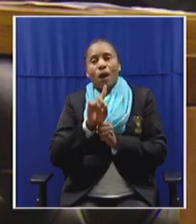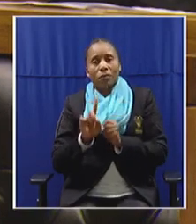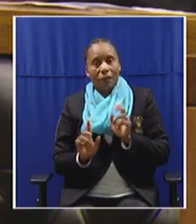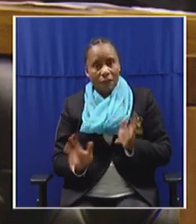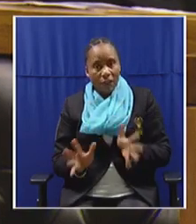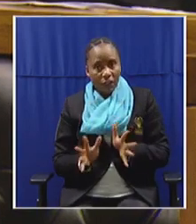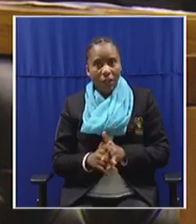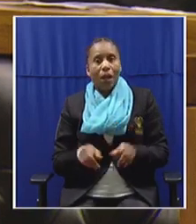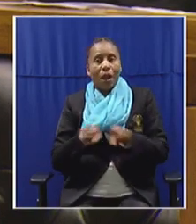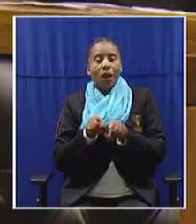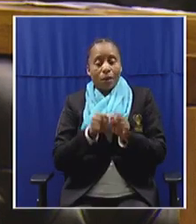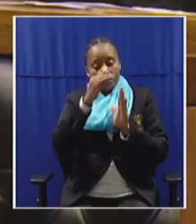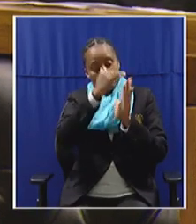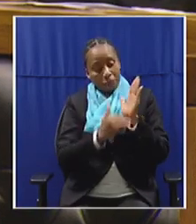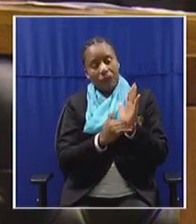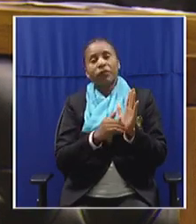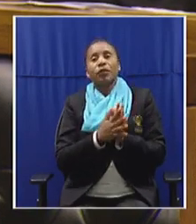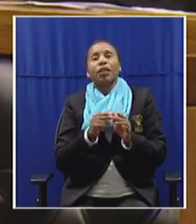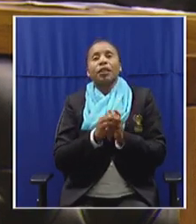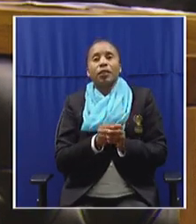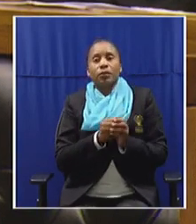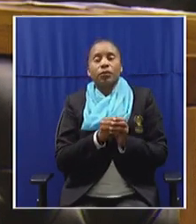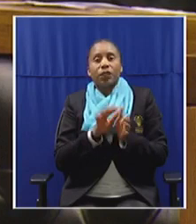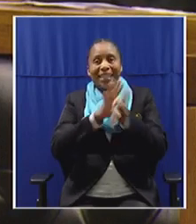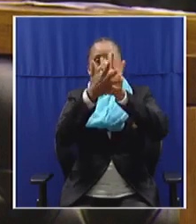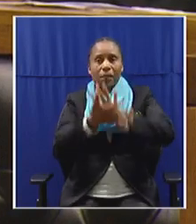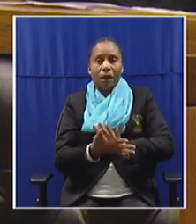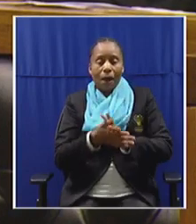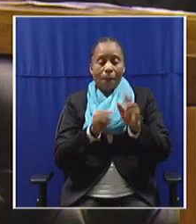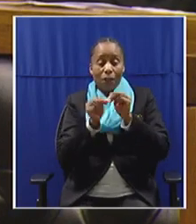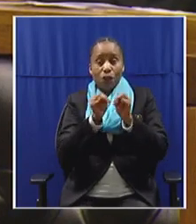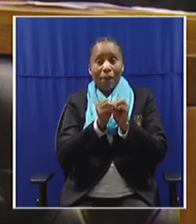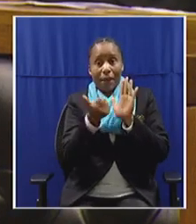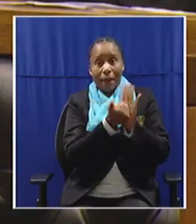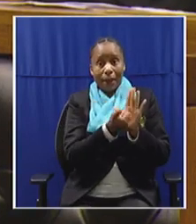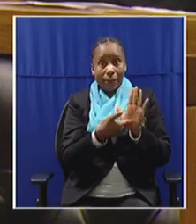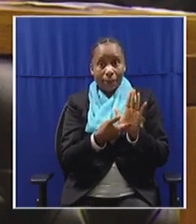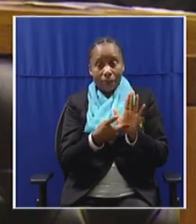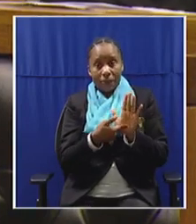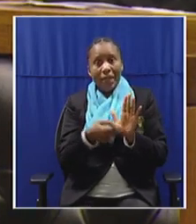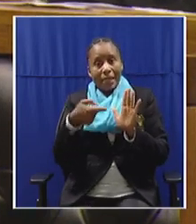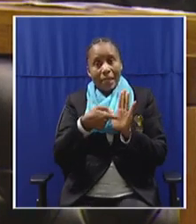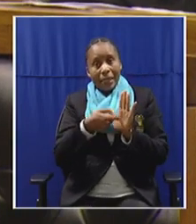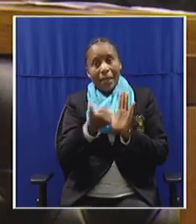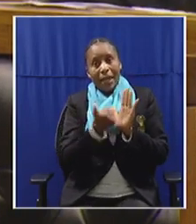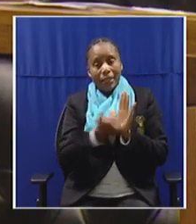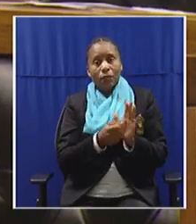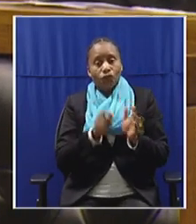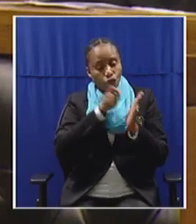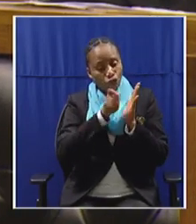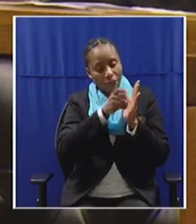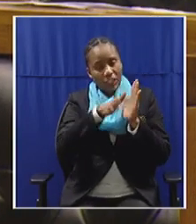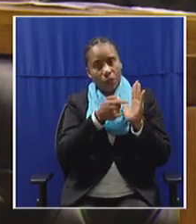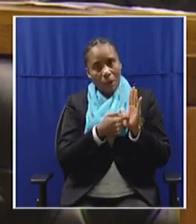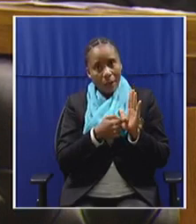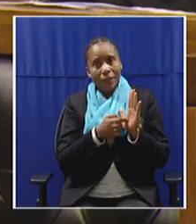our Disaster Management Act. This act stipulates that provinces and municipalities